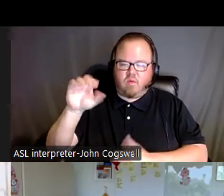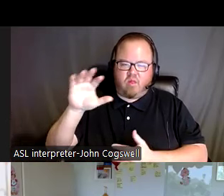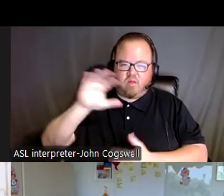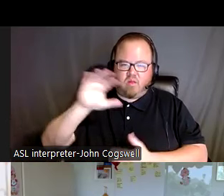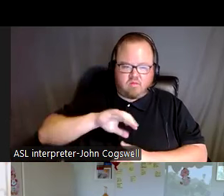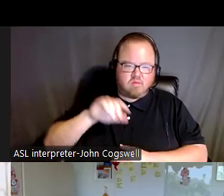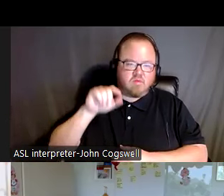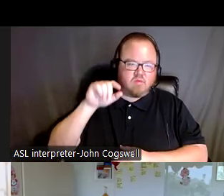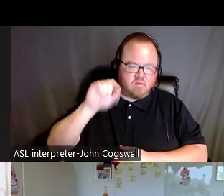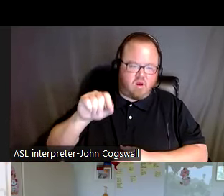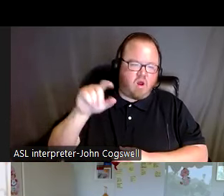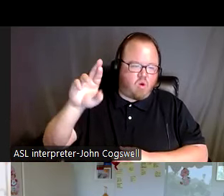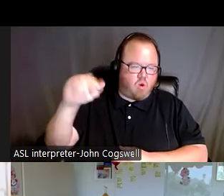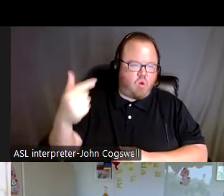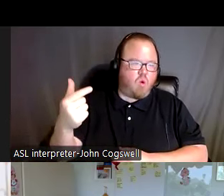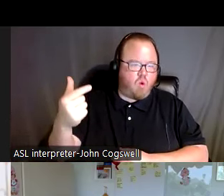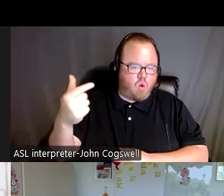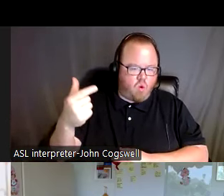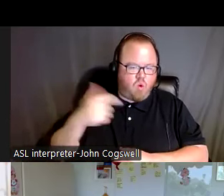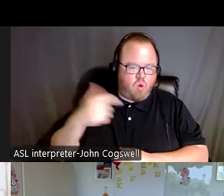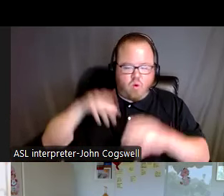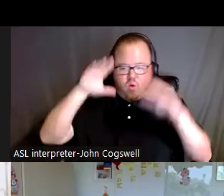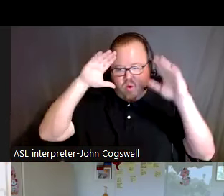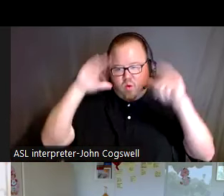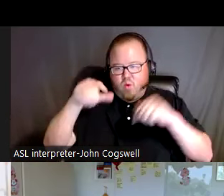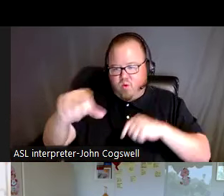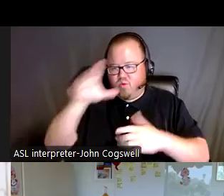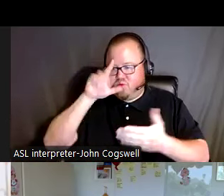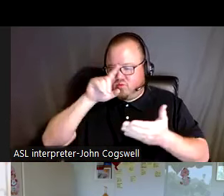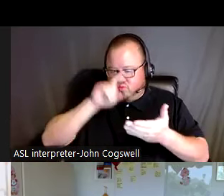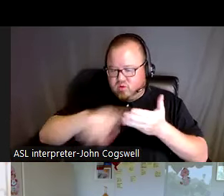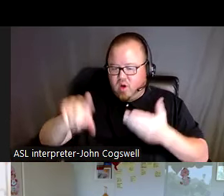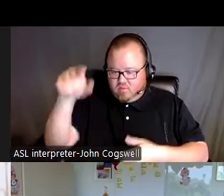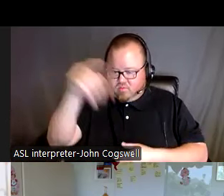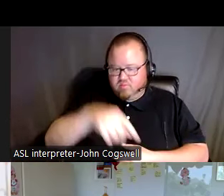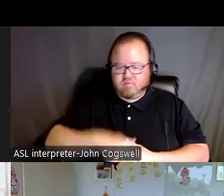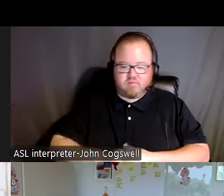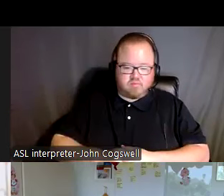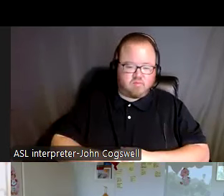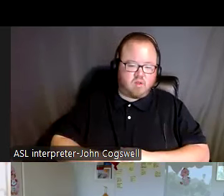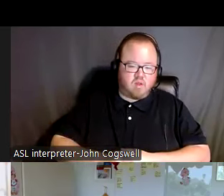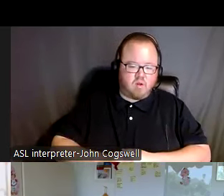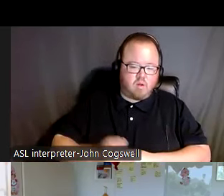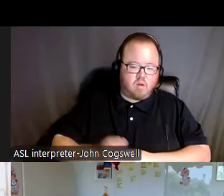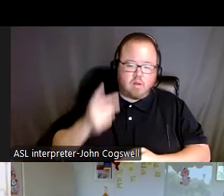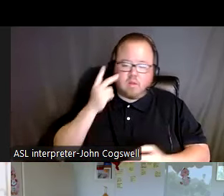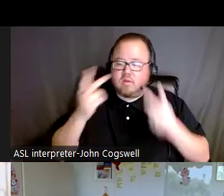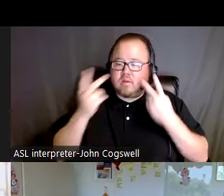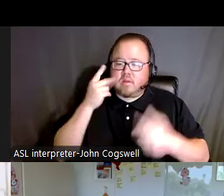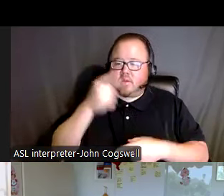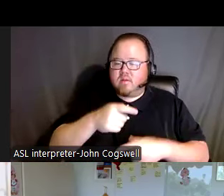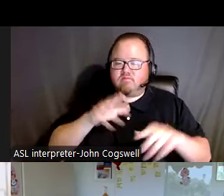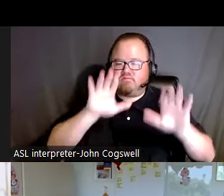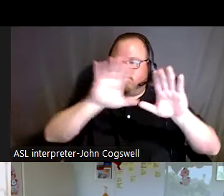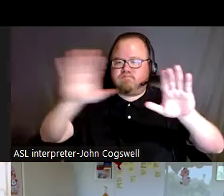www.rivco.org. So we hope that you will check it out. And what you're seeing right now is the